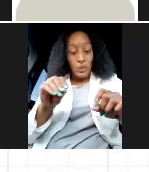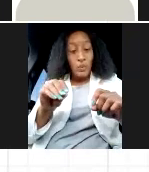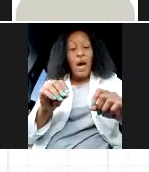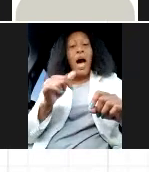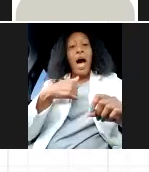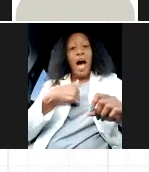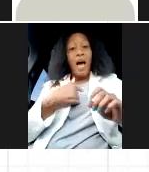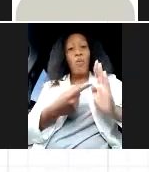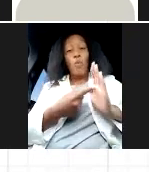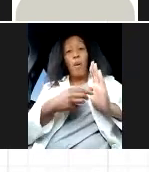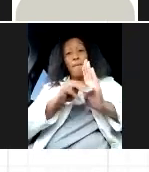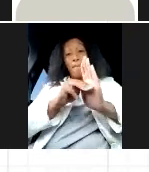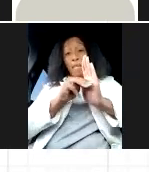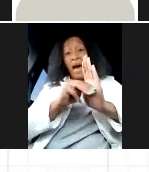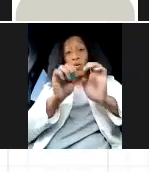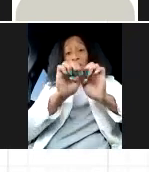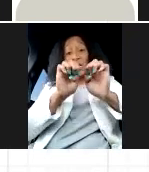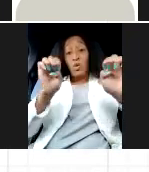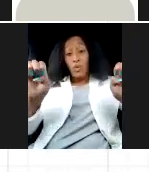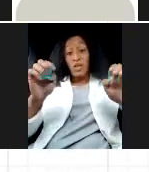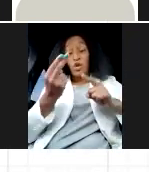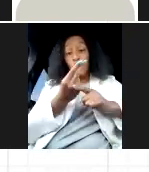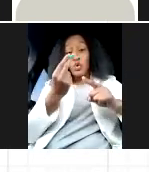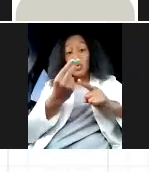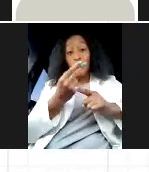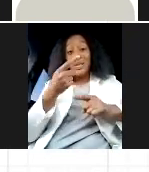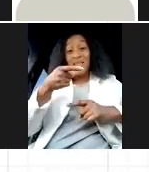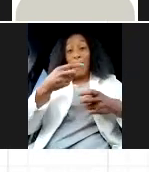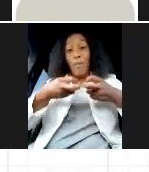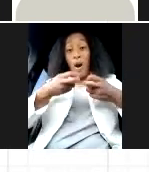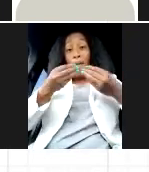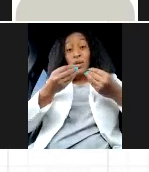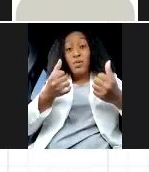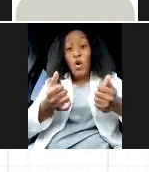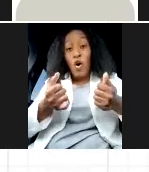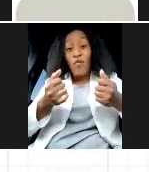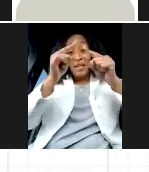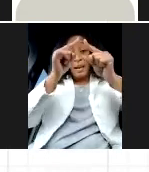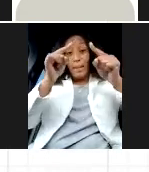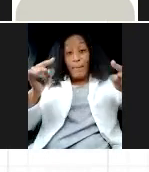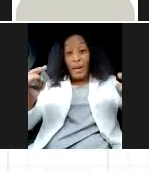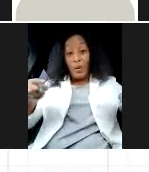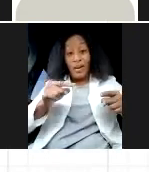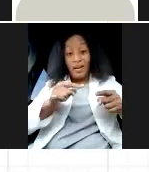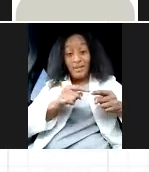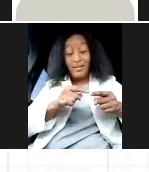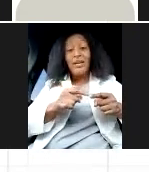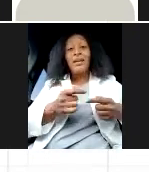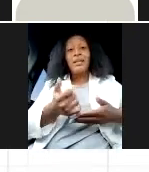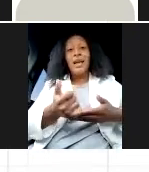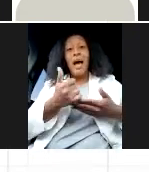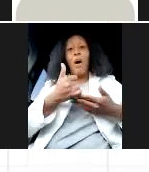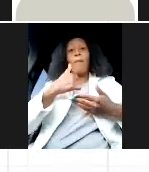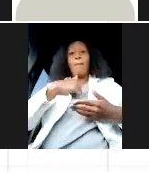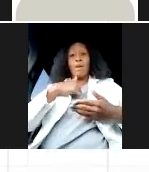the math a much more manageable task, because all you need to know how to do is what? Multiply or